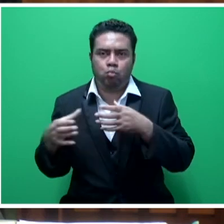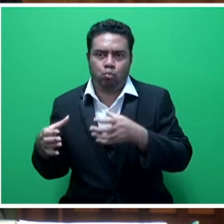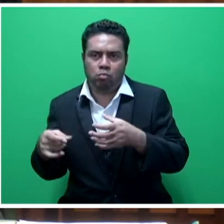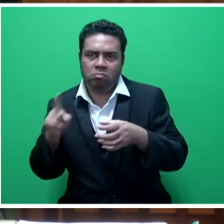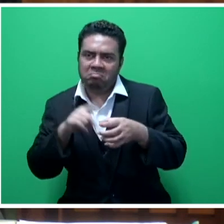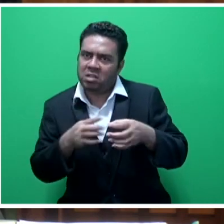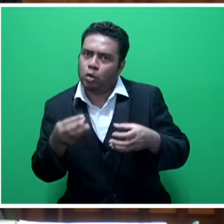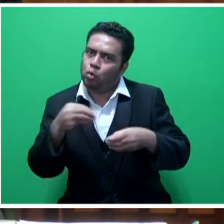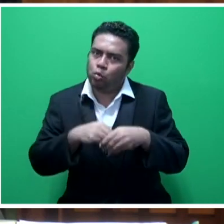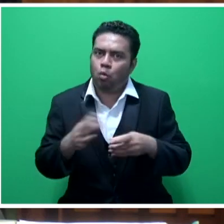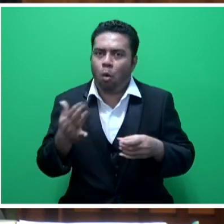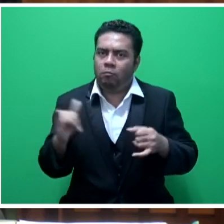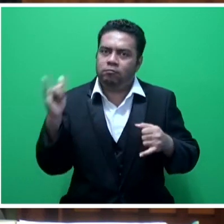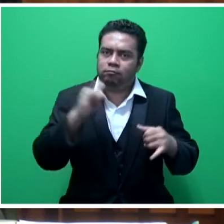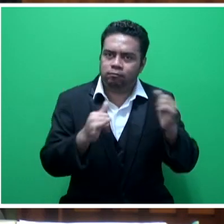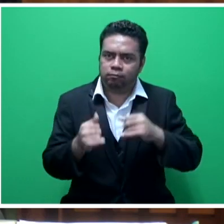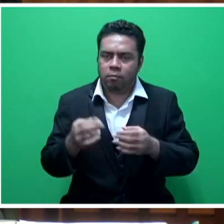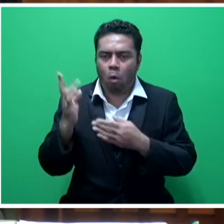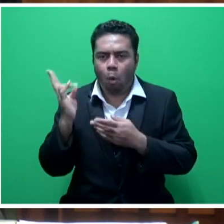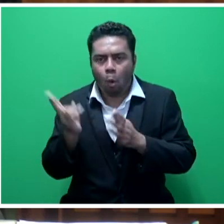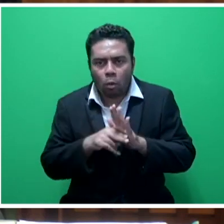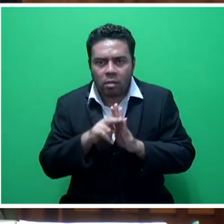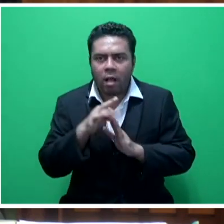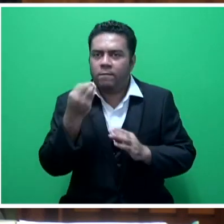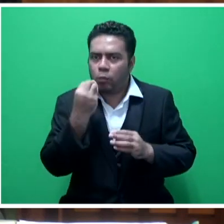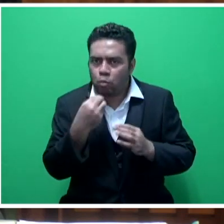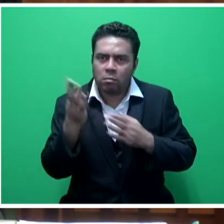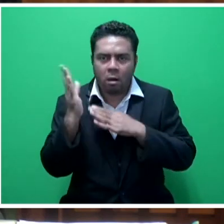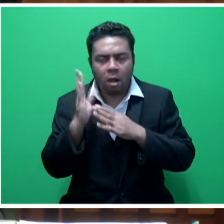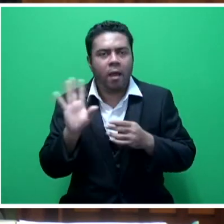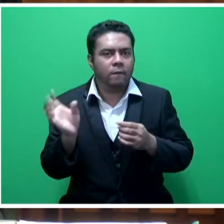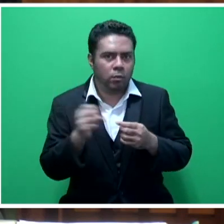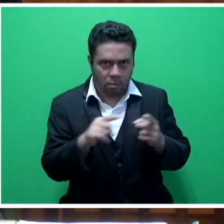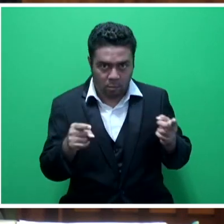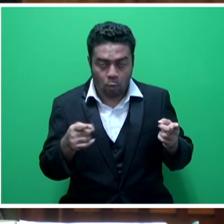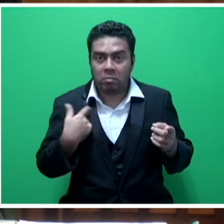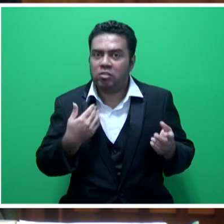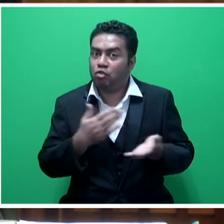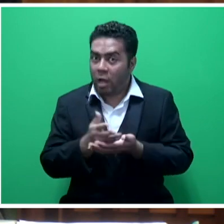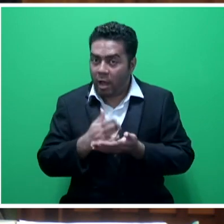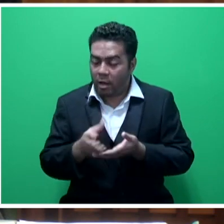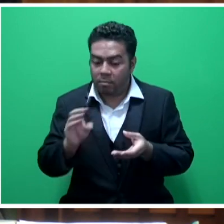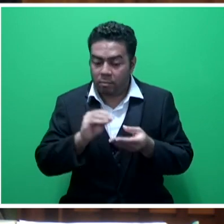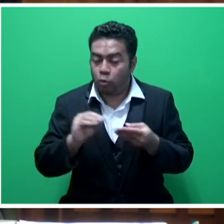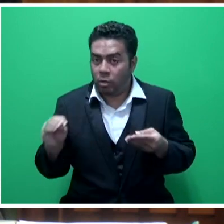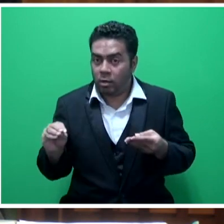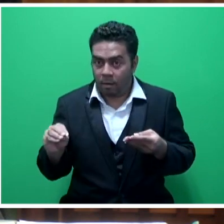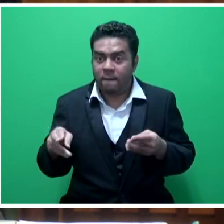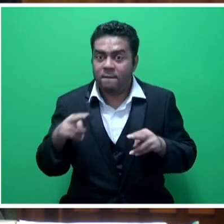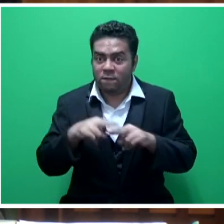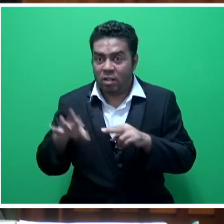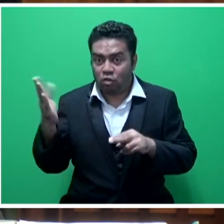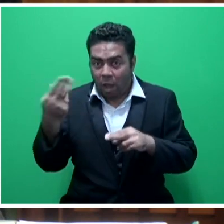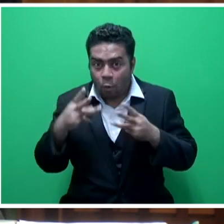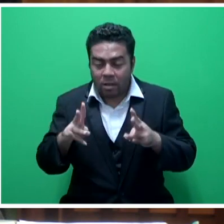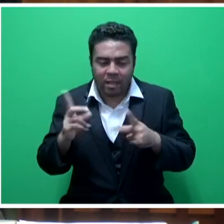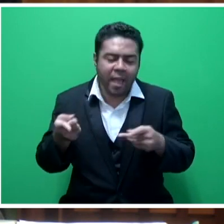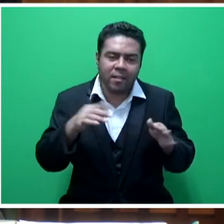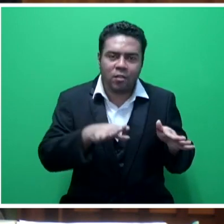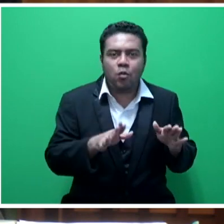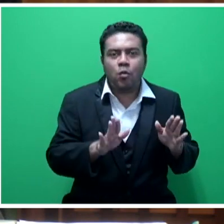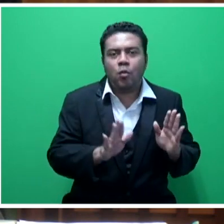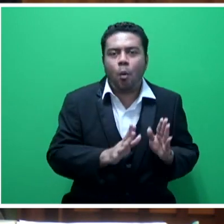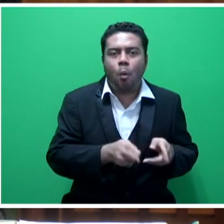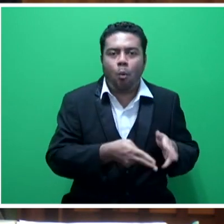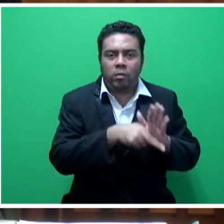and administer the recovery rebate package program, where the stipend will be shared between Fiji Airways and the hotels for the enticing holiday